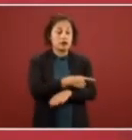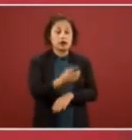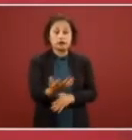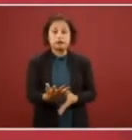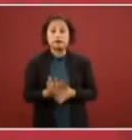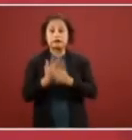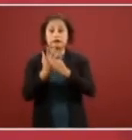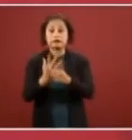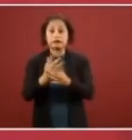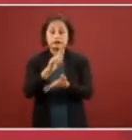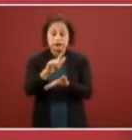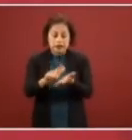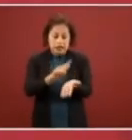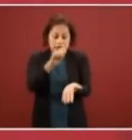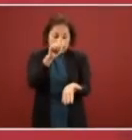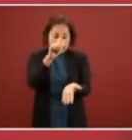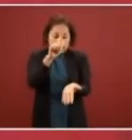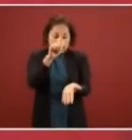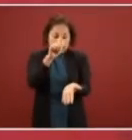ahí viene.